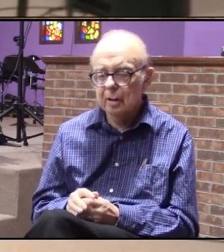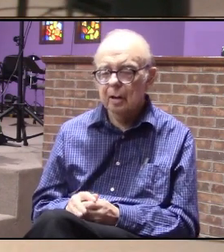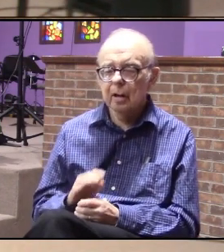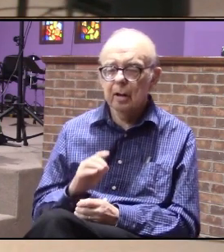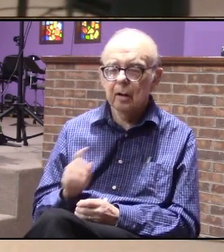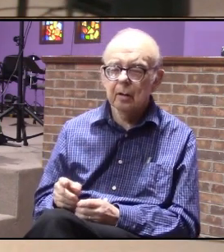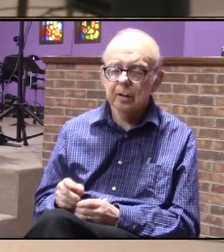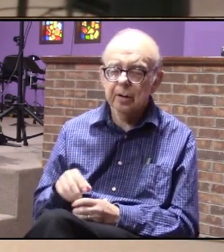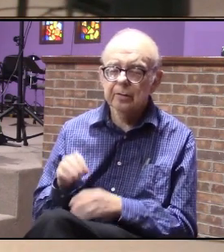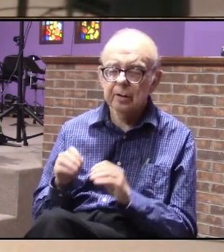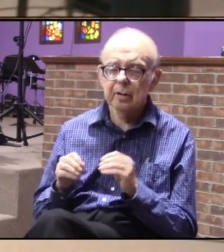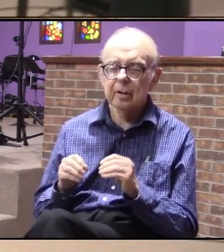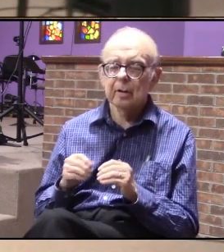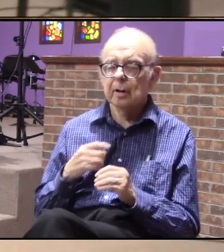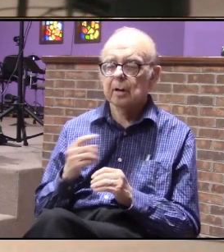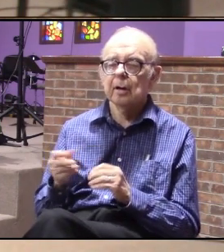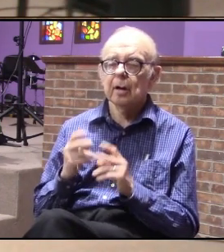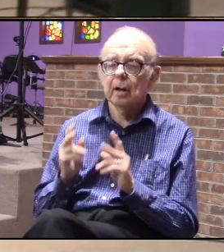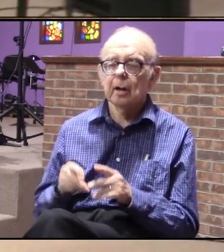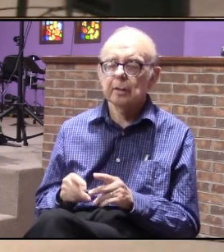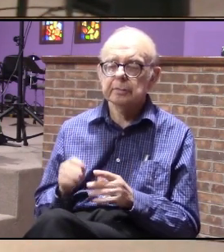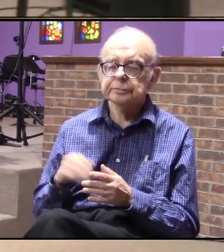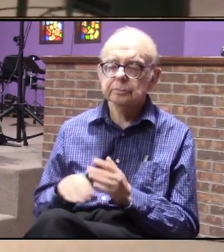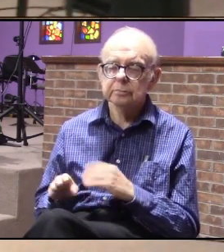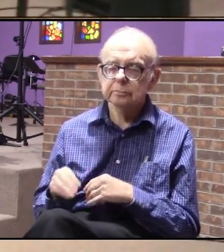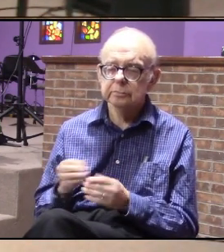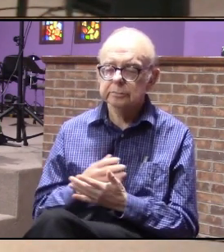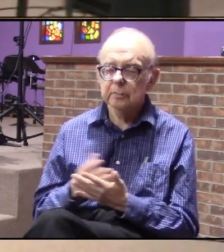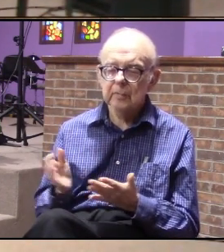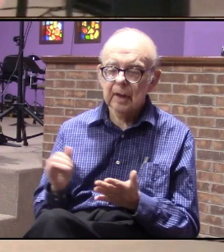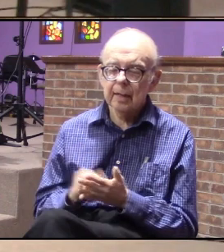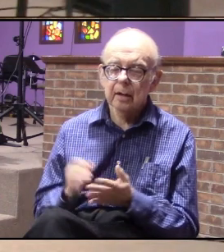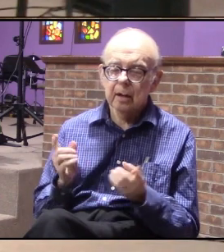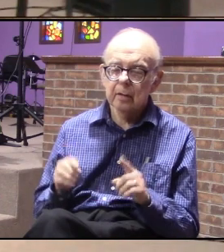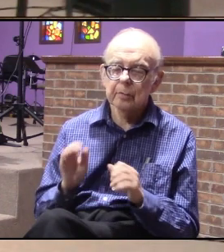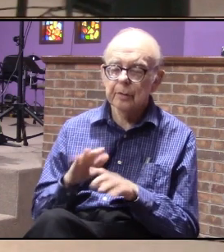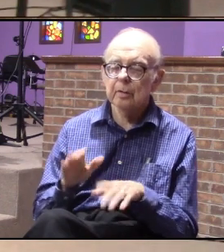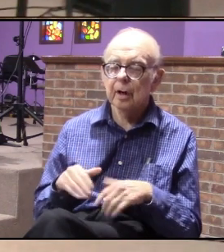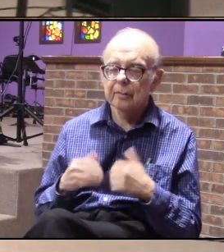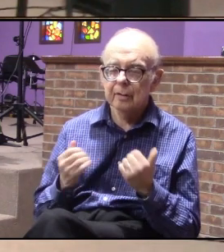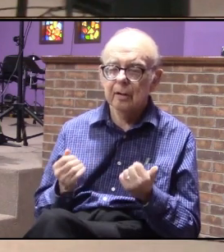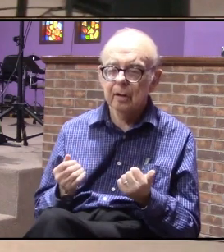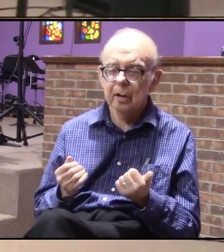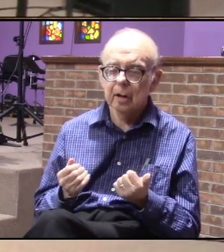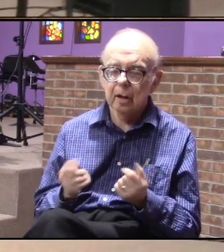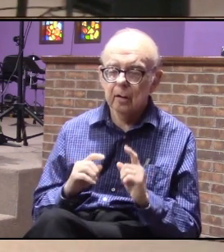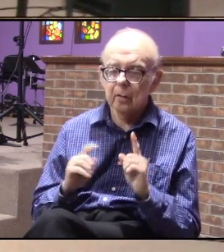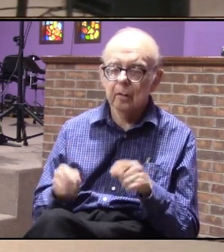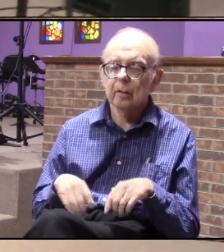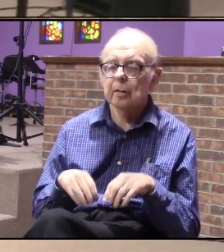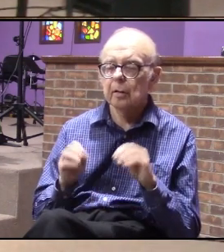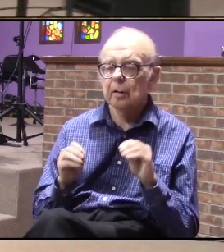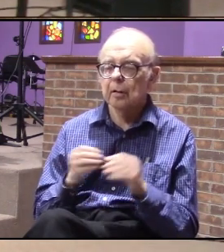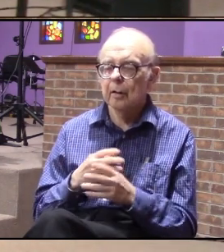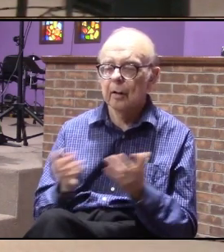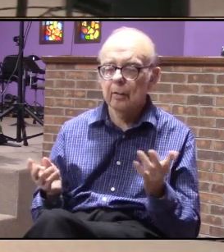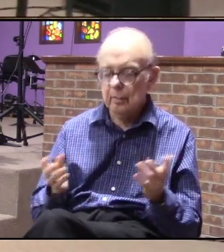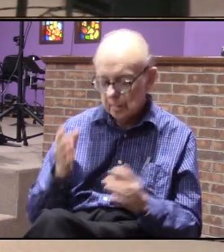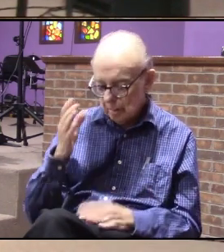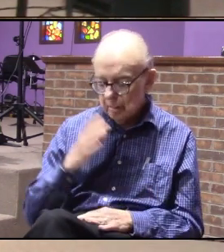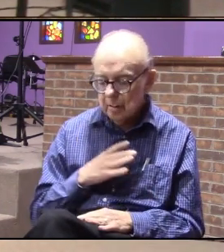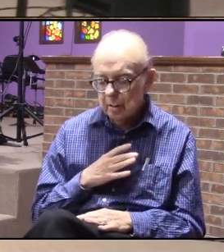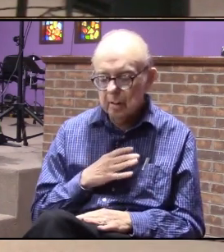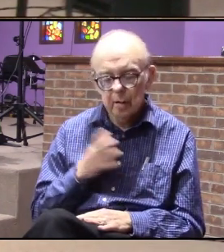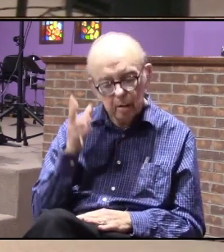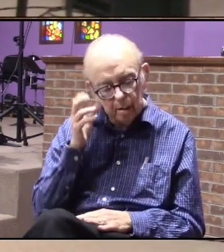down to the store and tell everybody in the store about everything that's going on in your life, so that when you went to the store, everybody's saying, well,